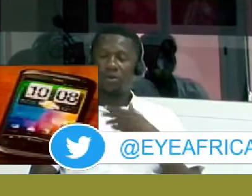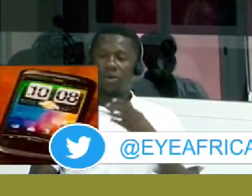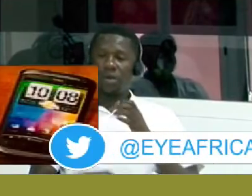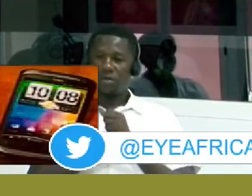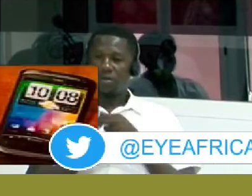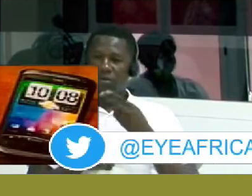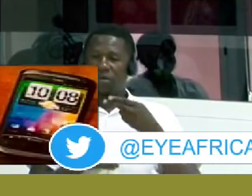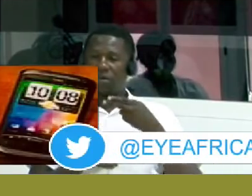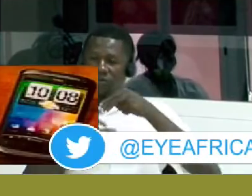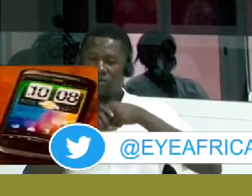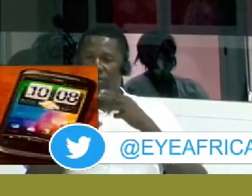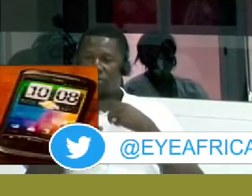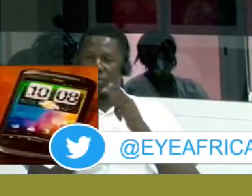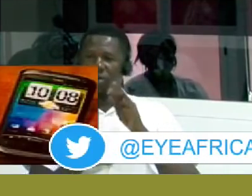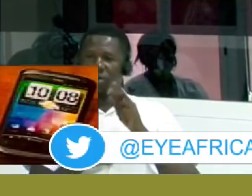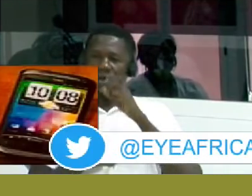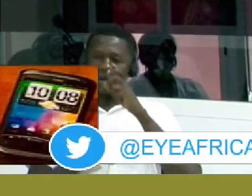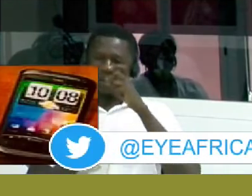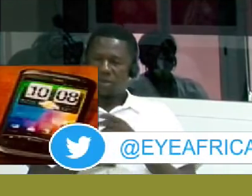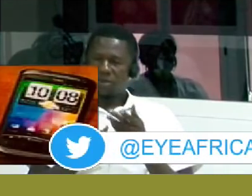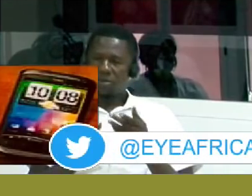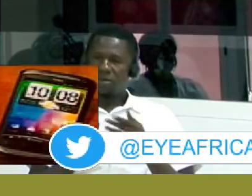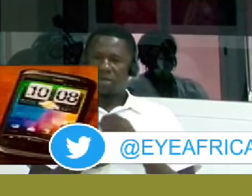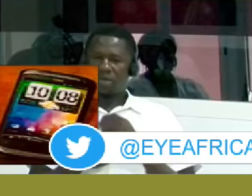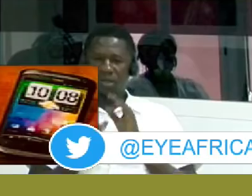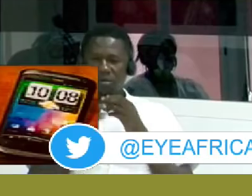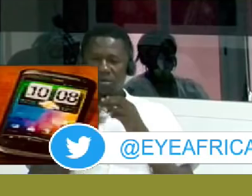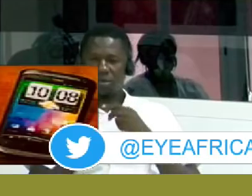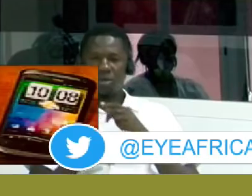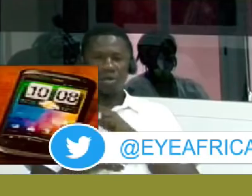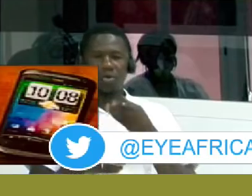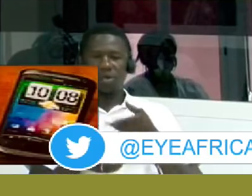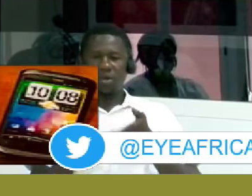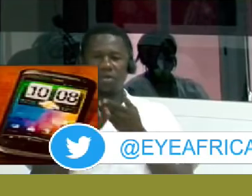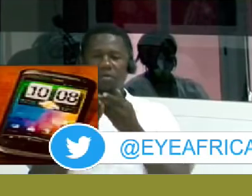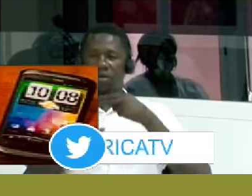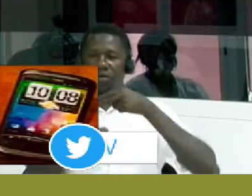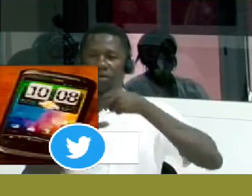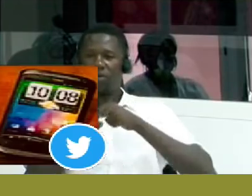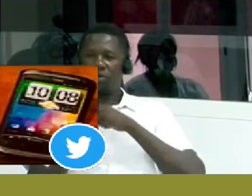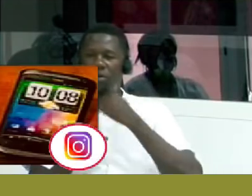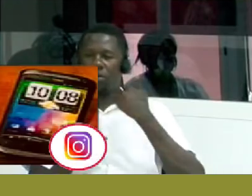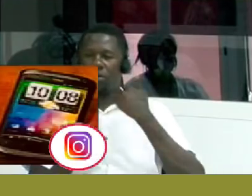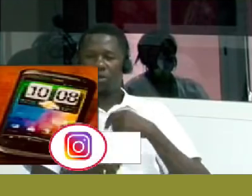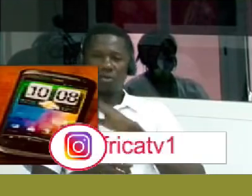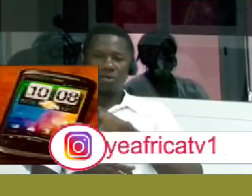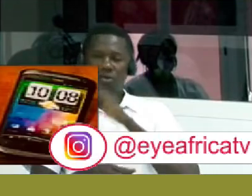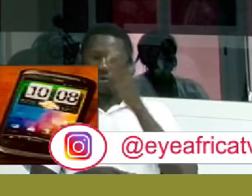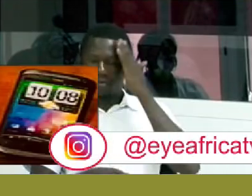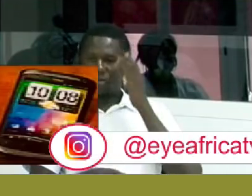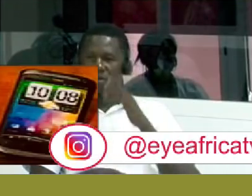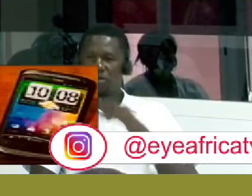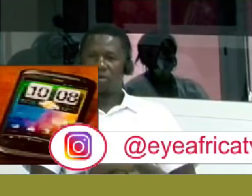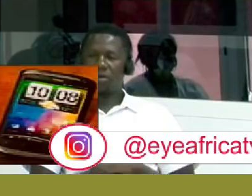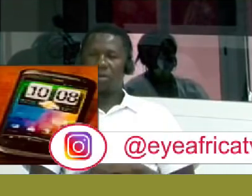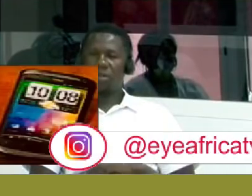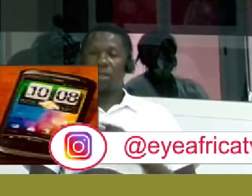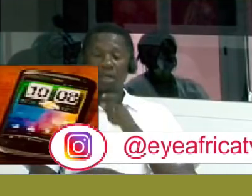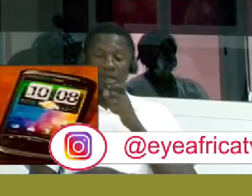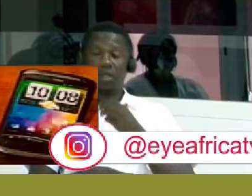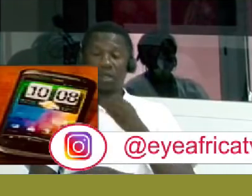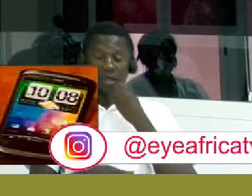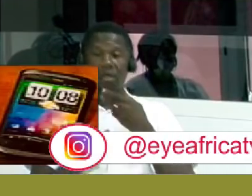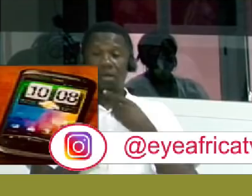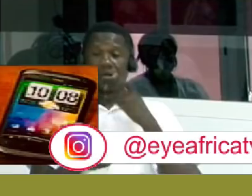operatives. I said, but me, I'm not going to give my fuel to somebody I don't know. I say, if the person wants my fuel, because you don't have